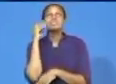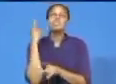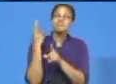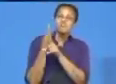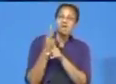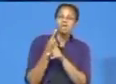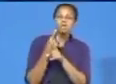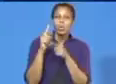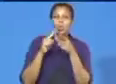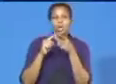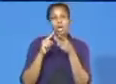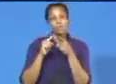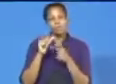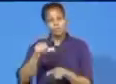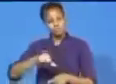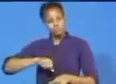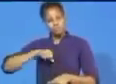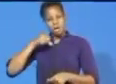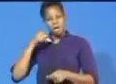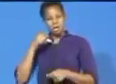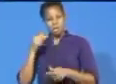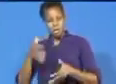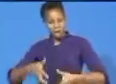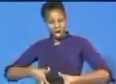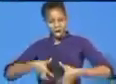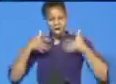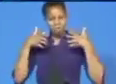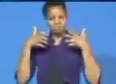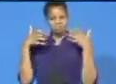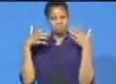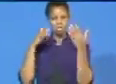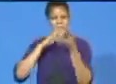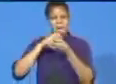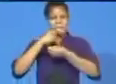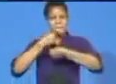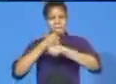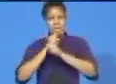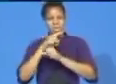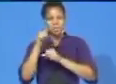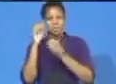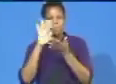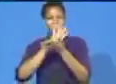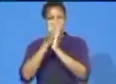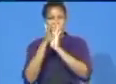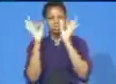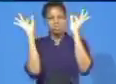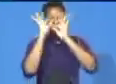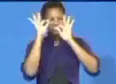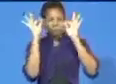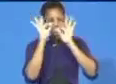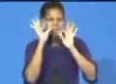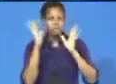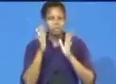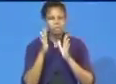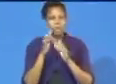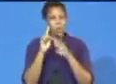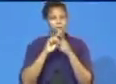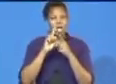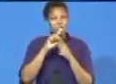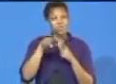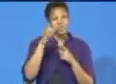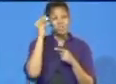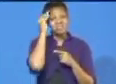way, when your rage gets in the way, when your thoughts aren't aligned with